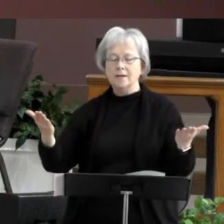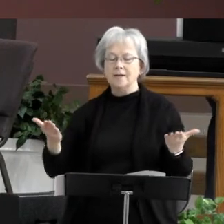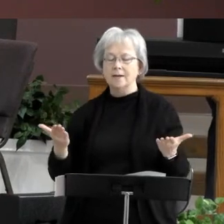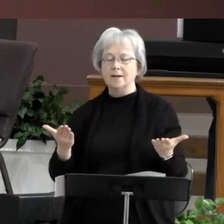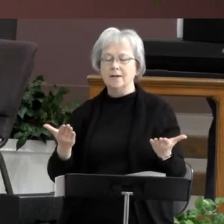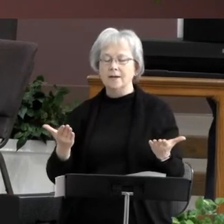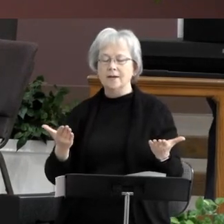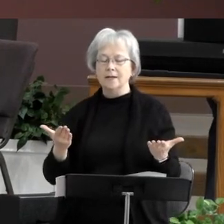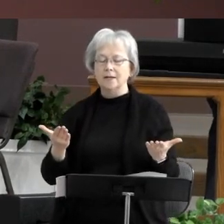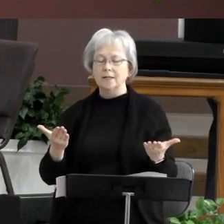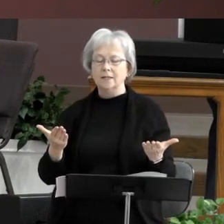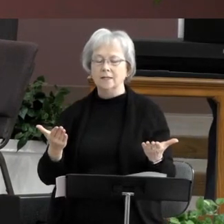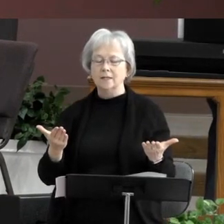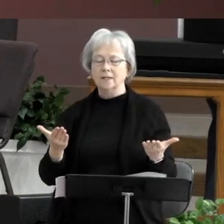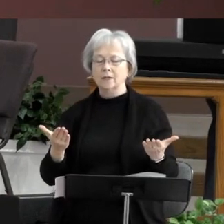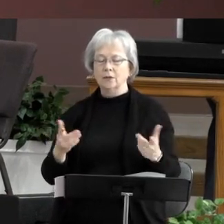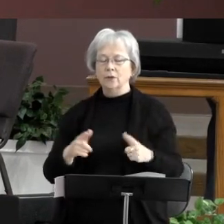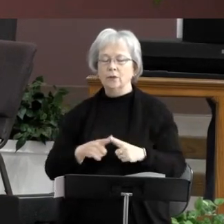provided.